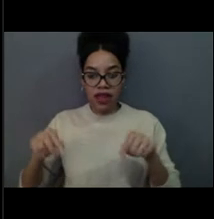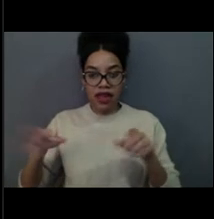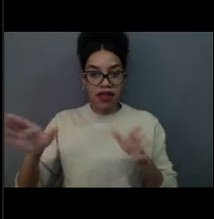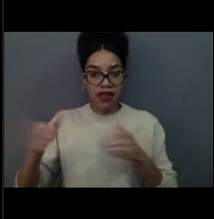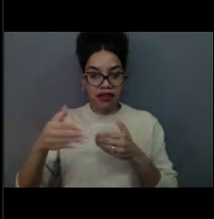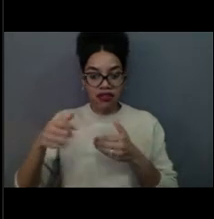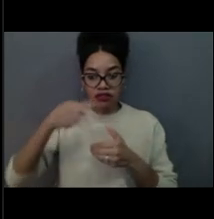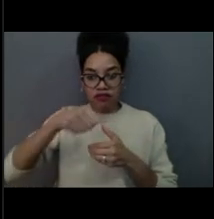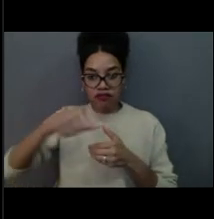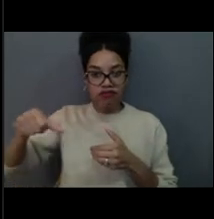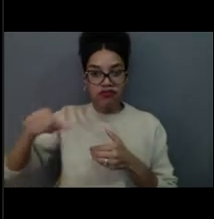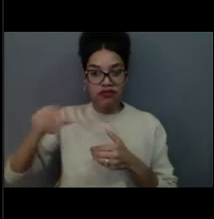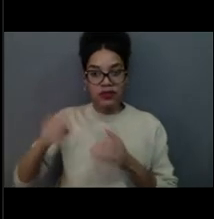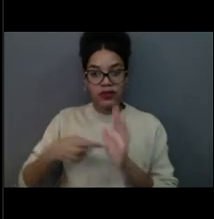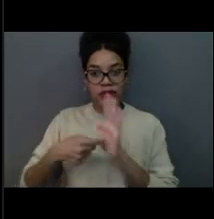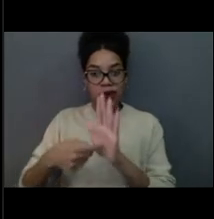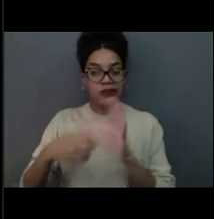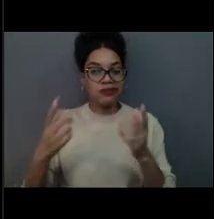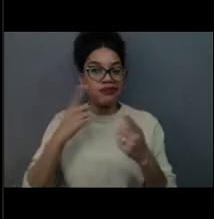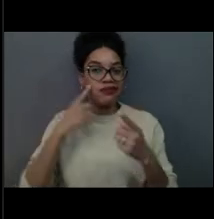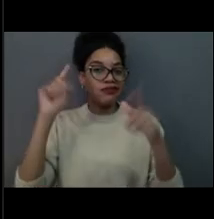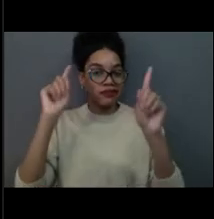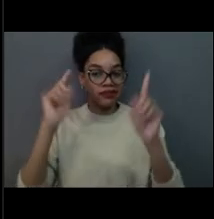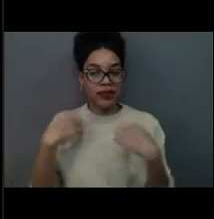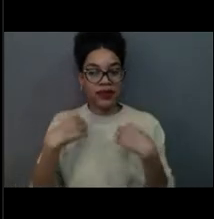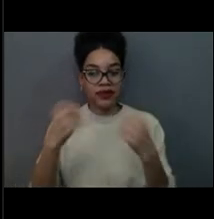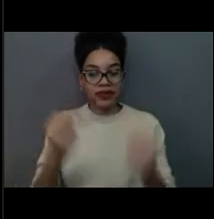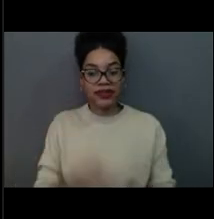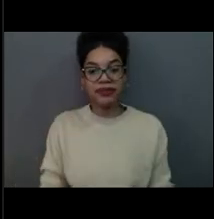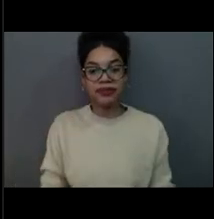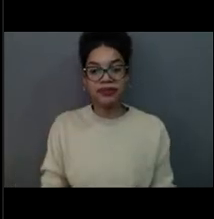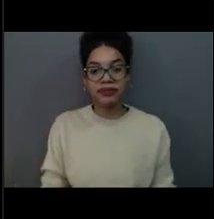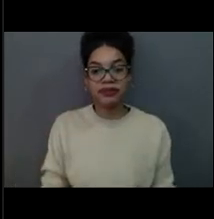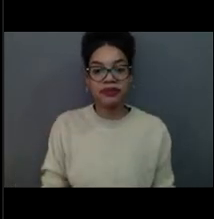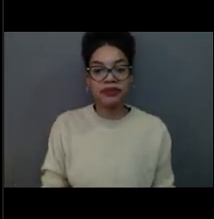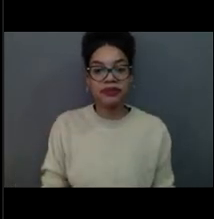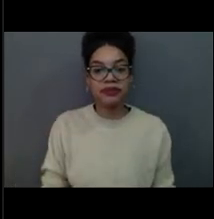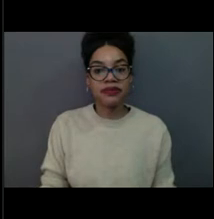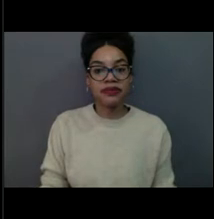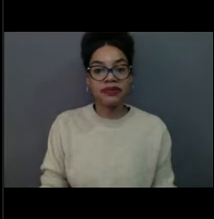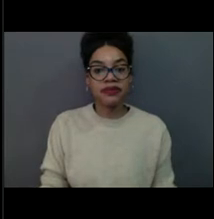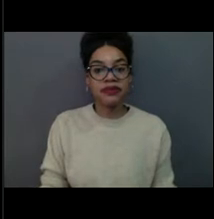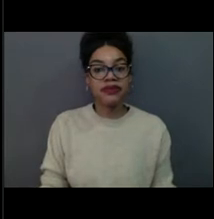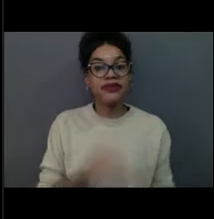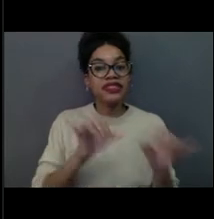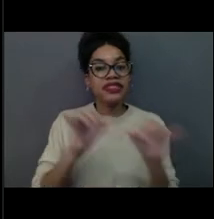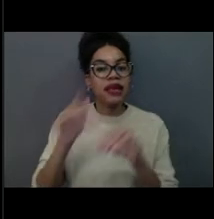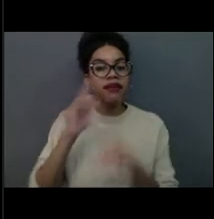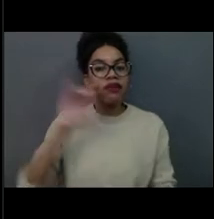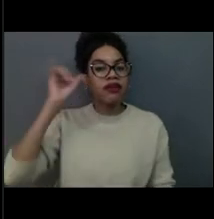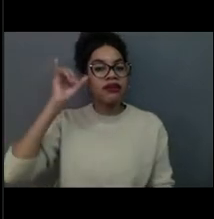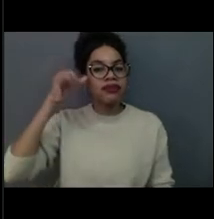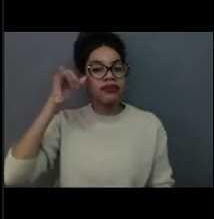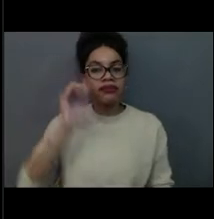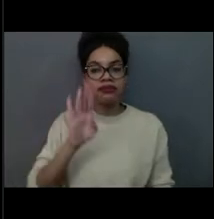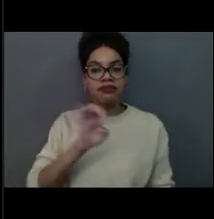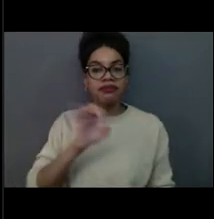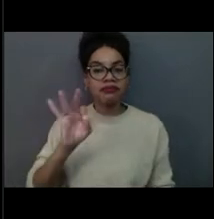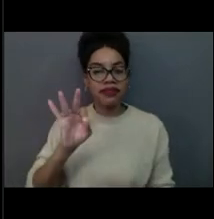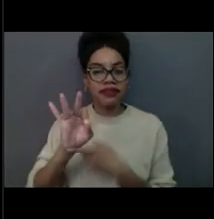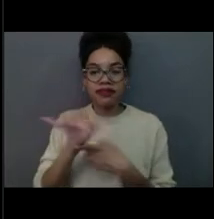or choice indicators for their quality of the beef. And we will allow them the use of this given the correct, you